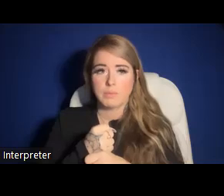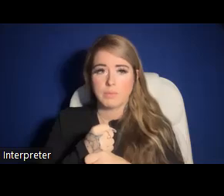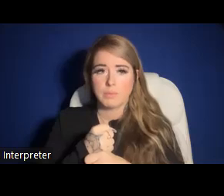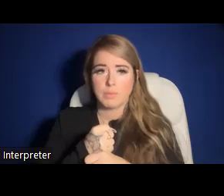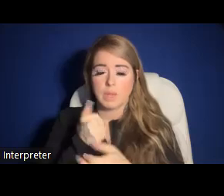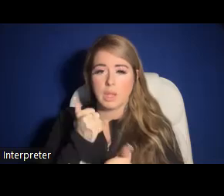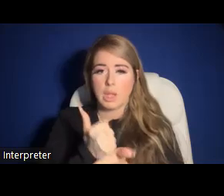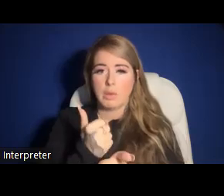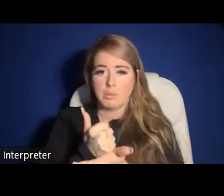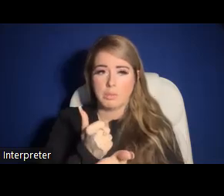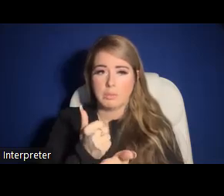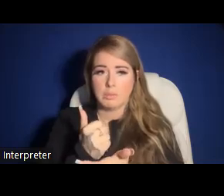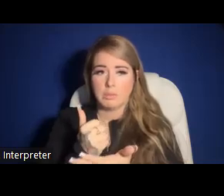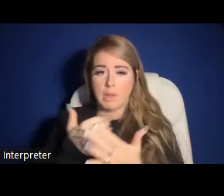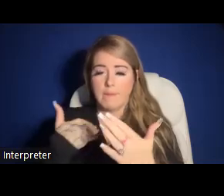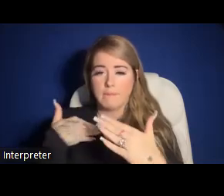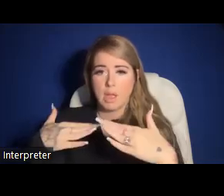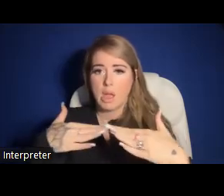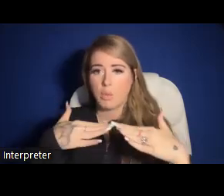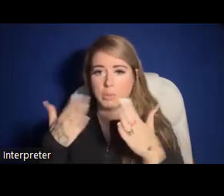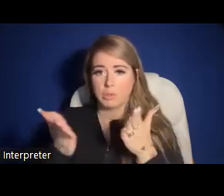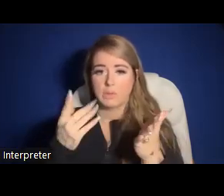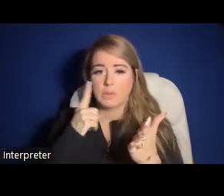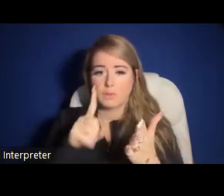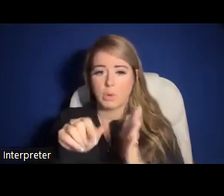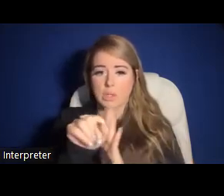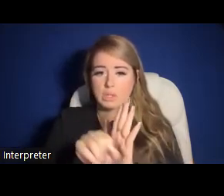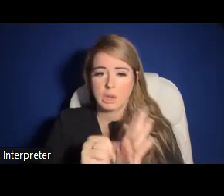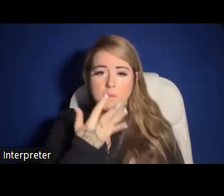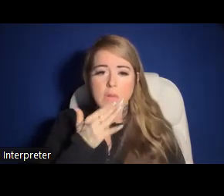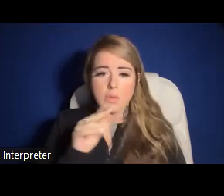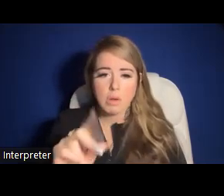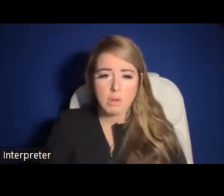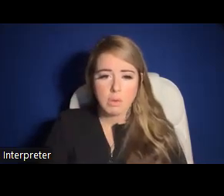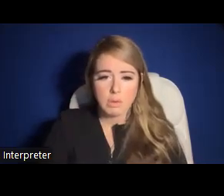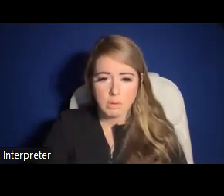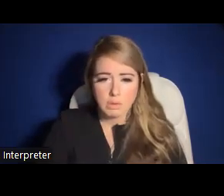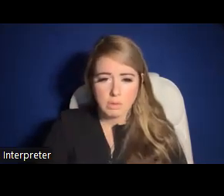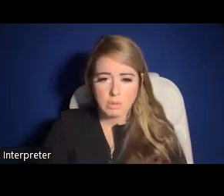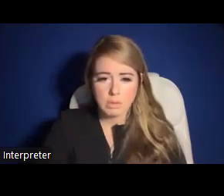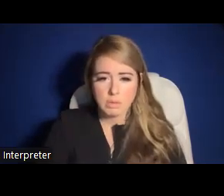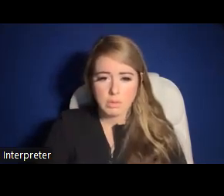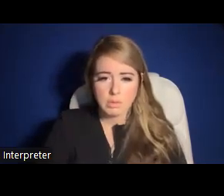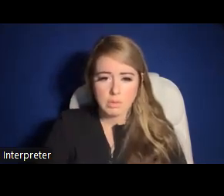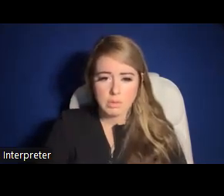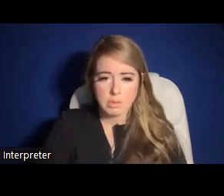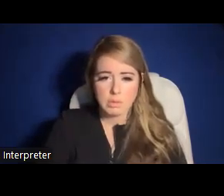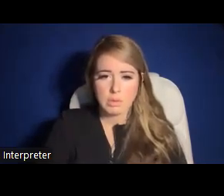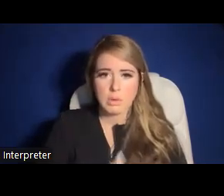just healthy and equitable services for the state of Colorado. Yeah, I appreciate that. Thanks, Rob. So I'm